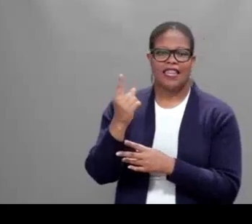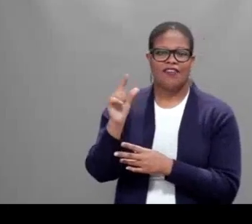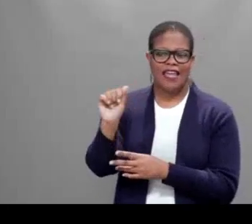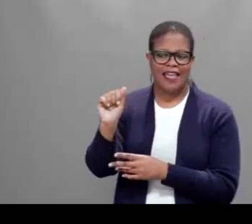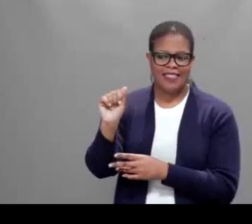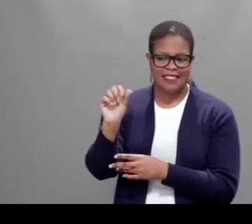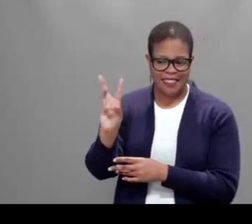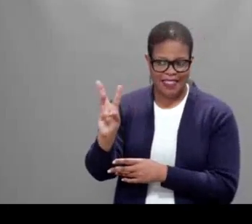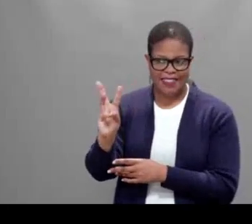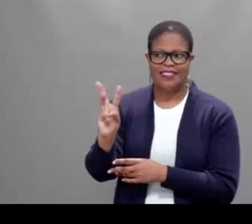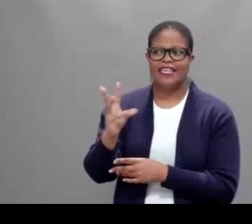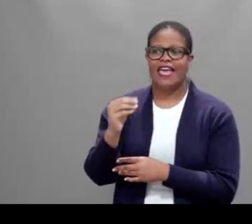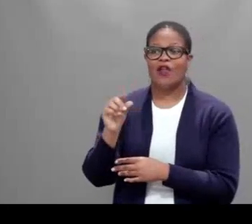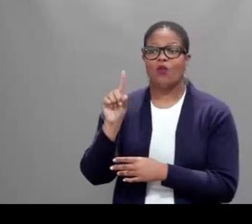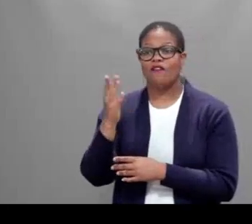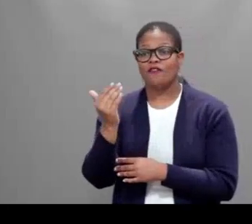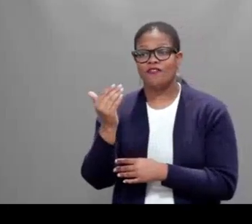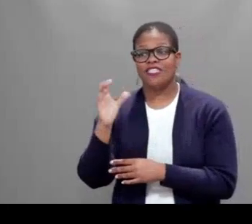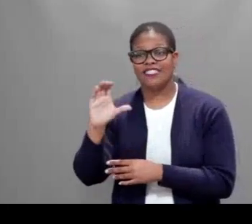143-318.11A6 and